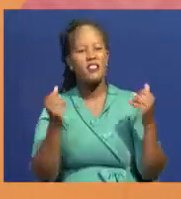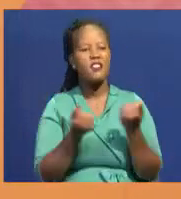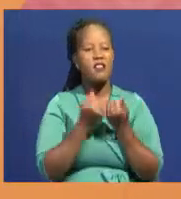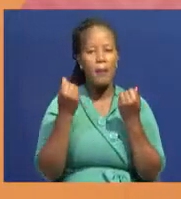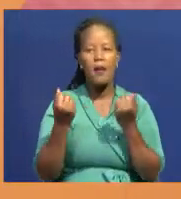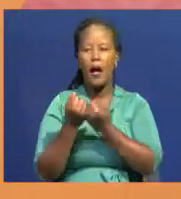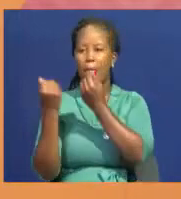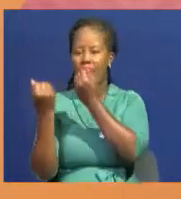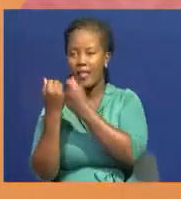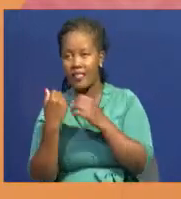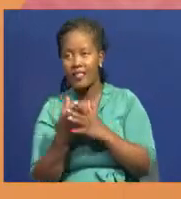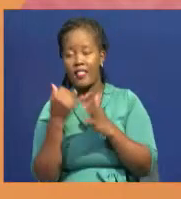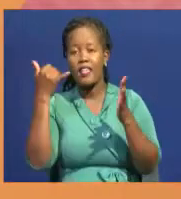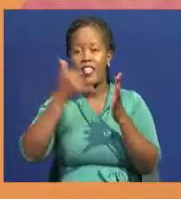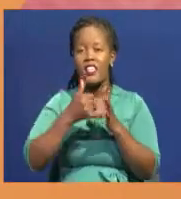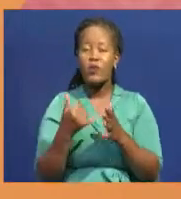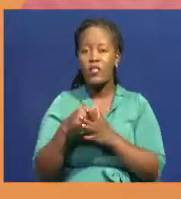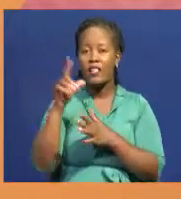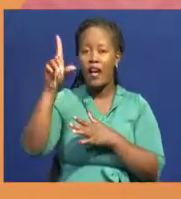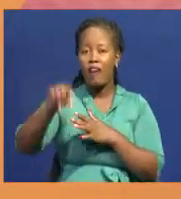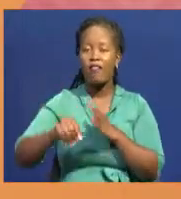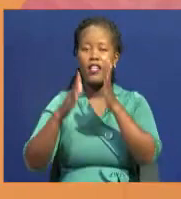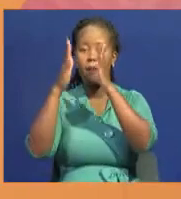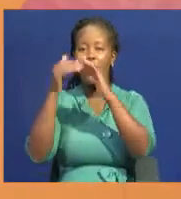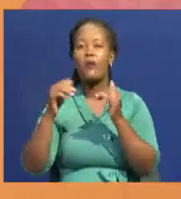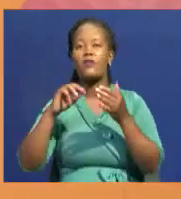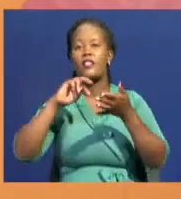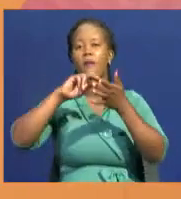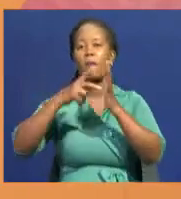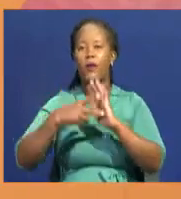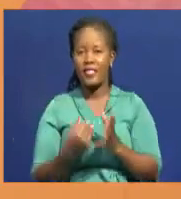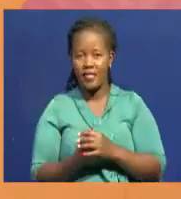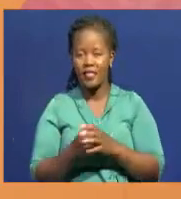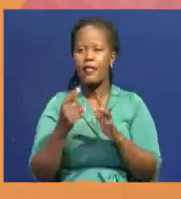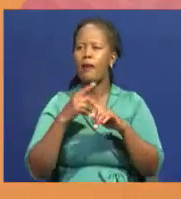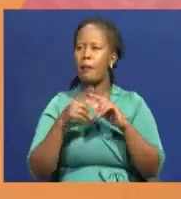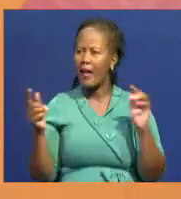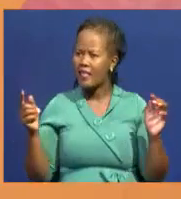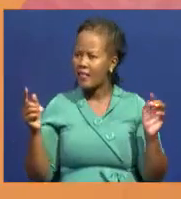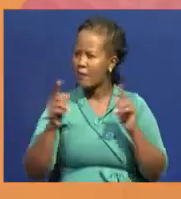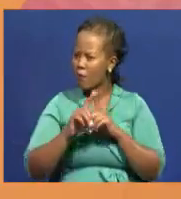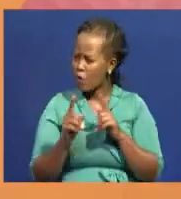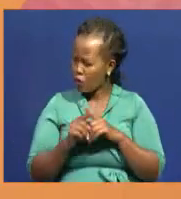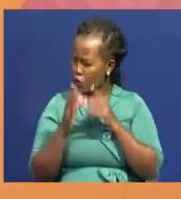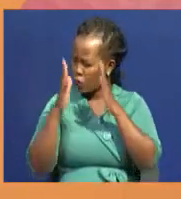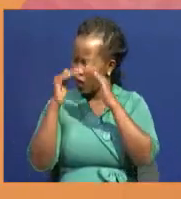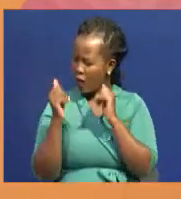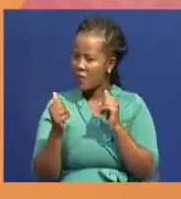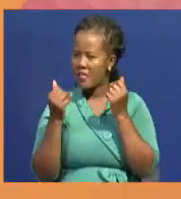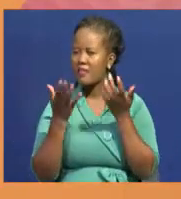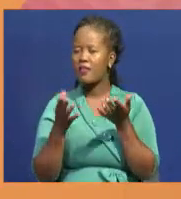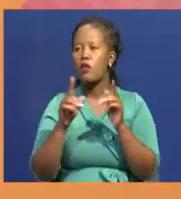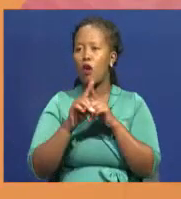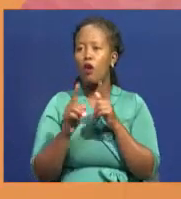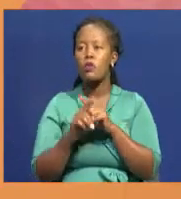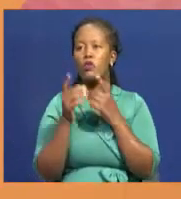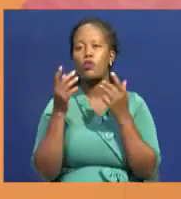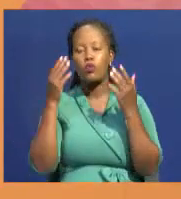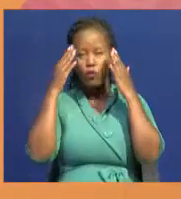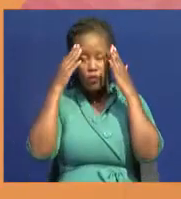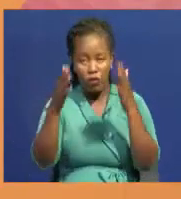industry, including the affordable housing project. But also, in as much as we are looking at the houses and the real estate, we also look